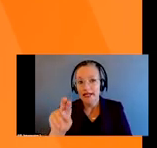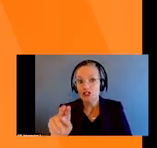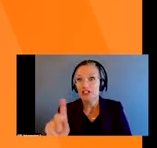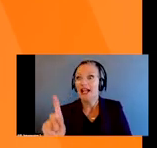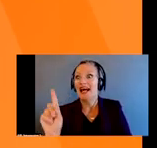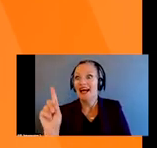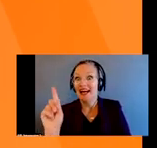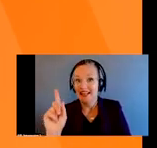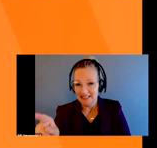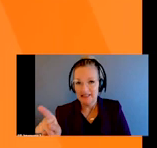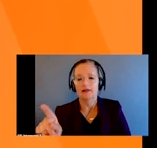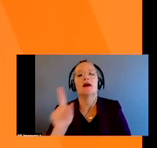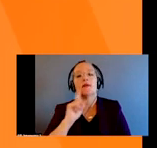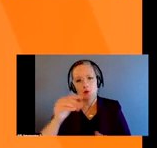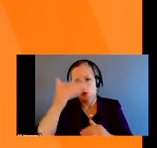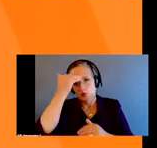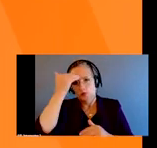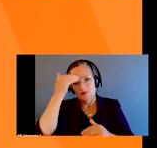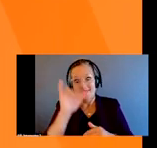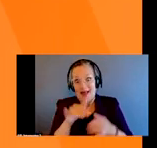Perfect.